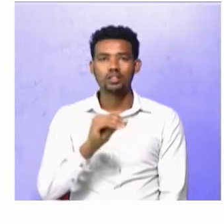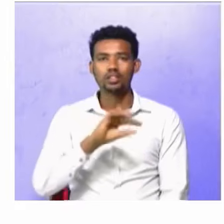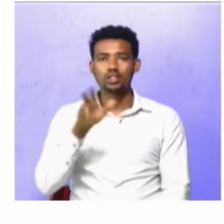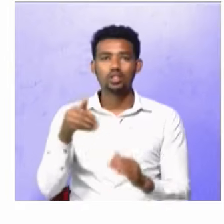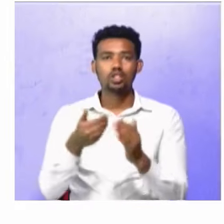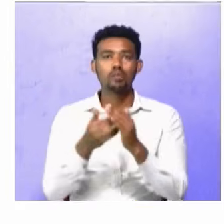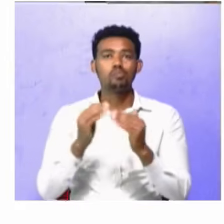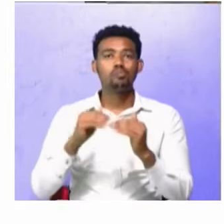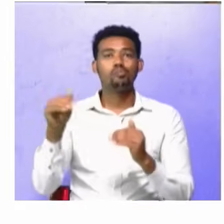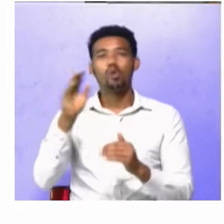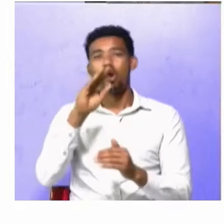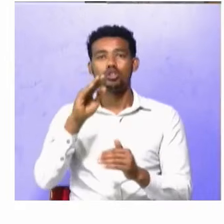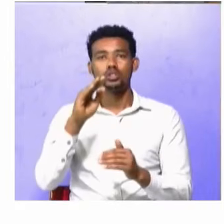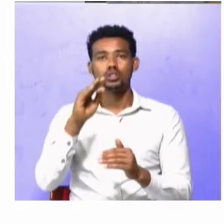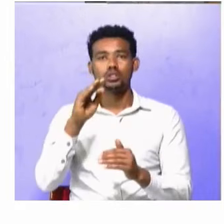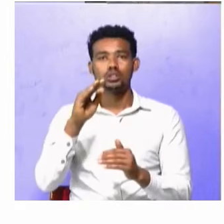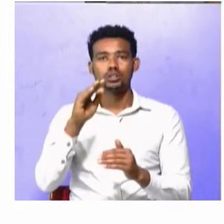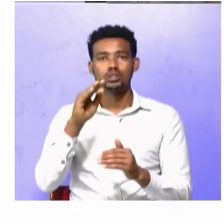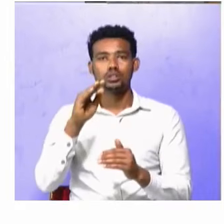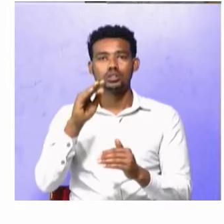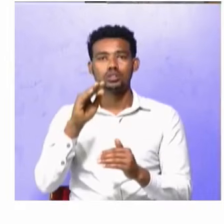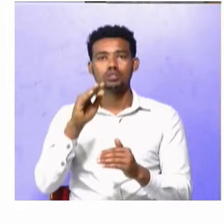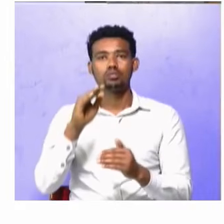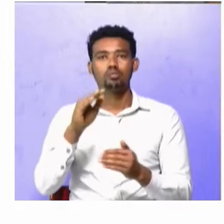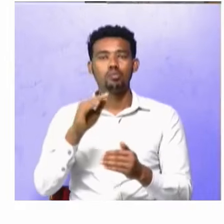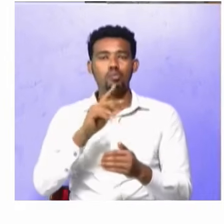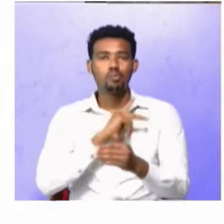And also here, most